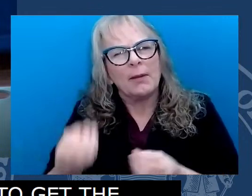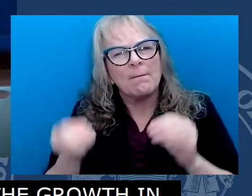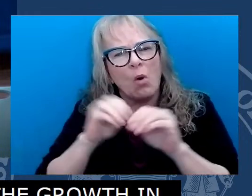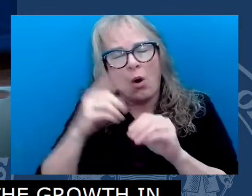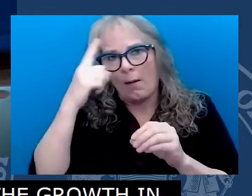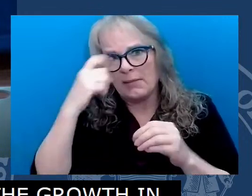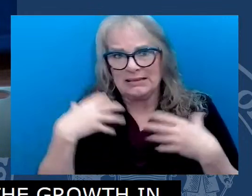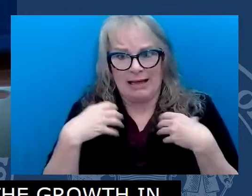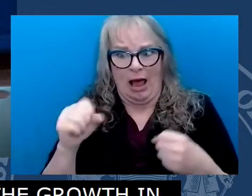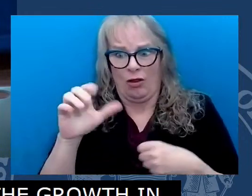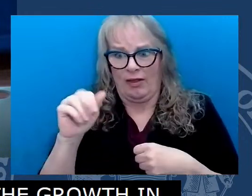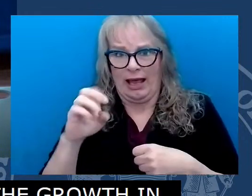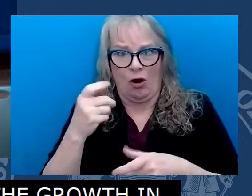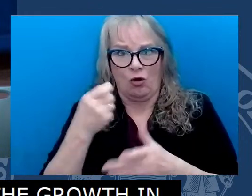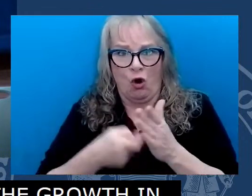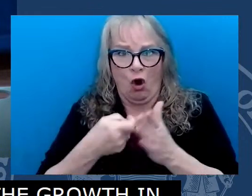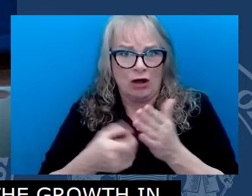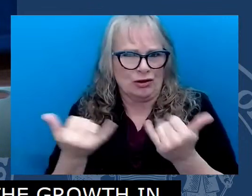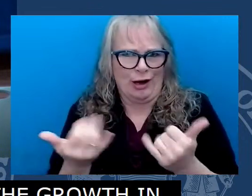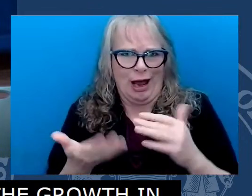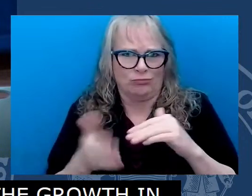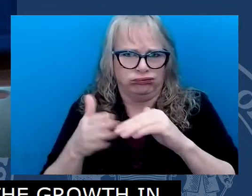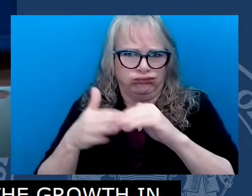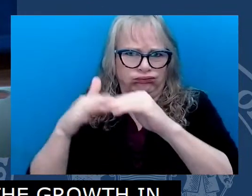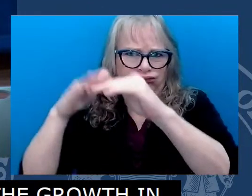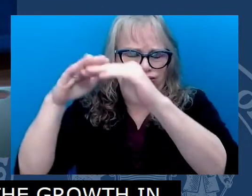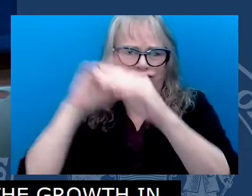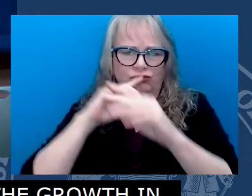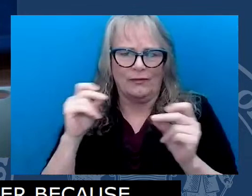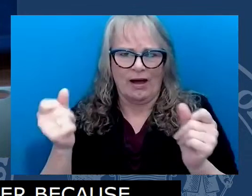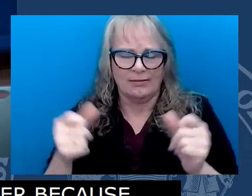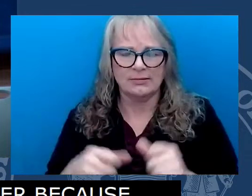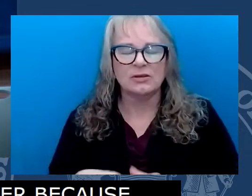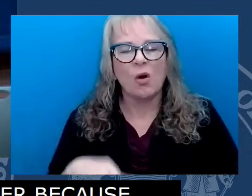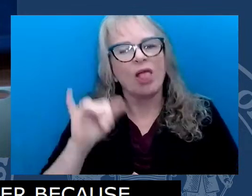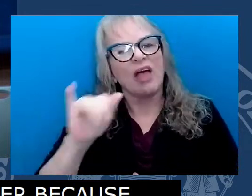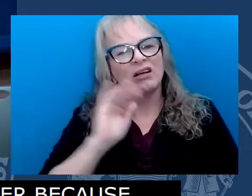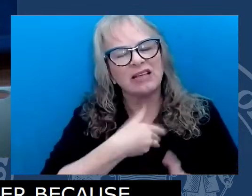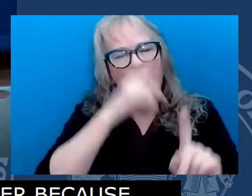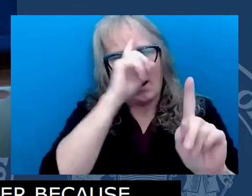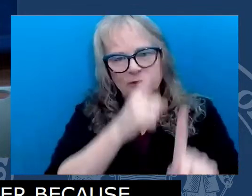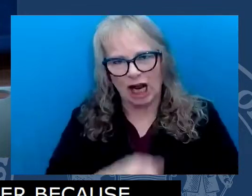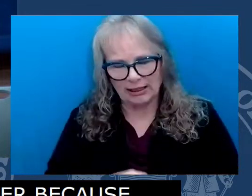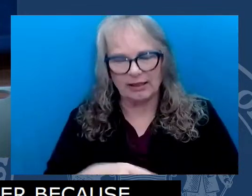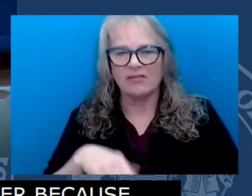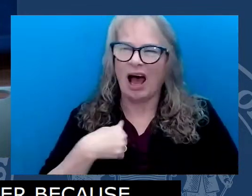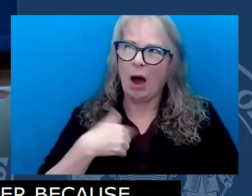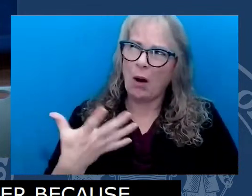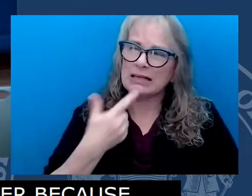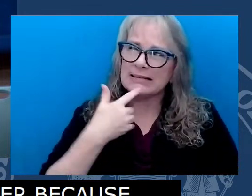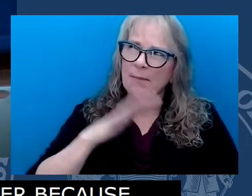up like that. So that's the objective. So now it's, I want to say $150 million a year.